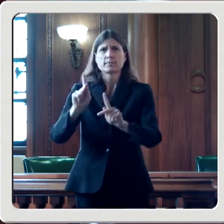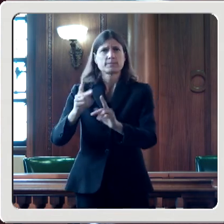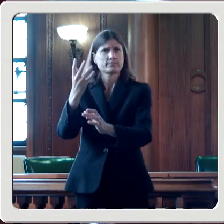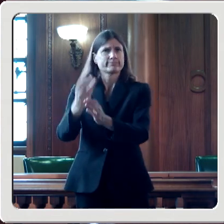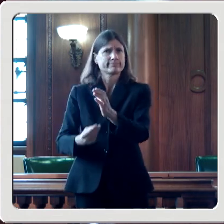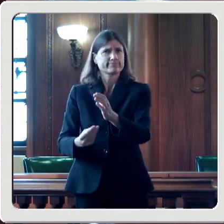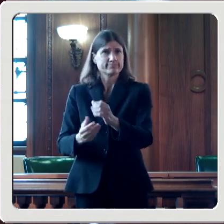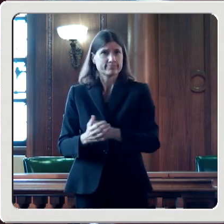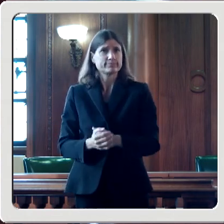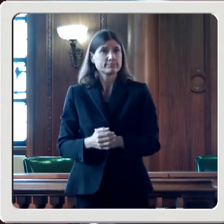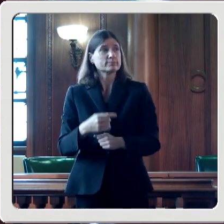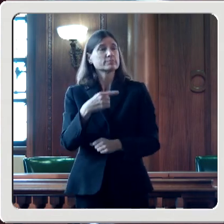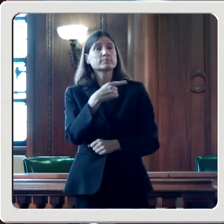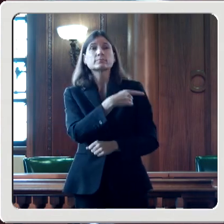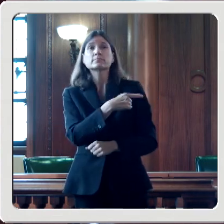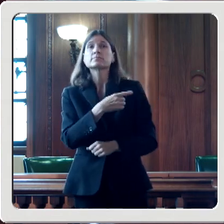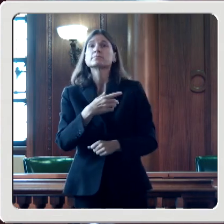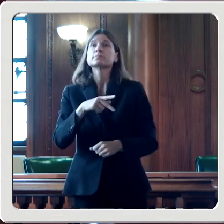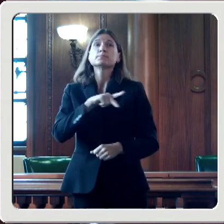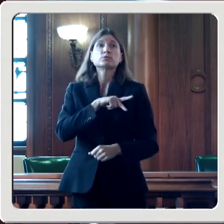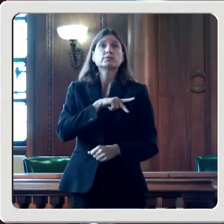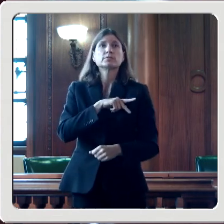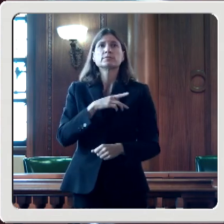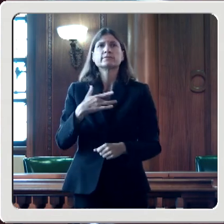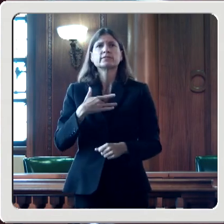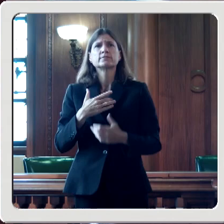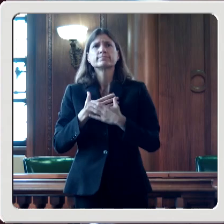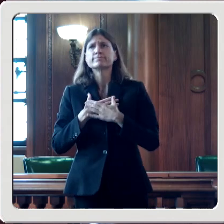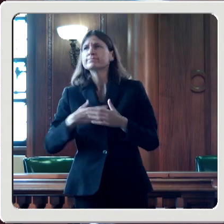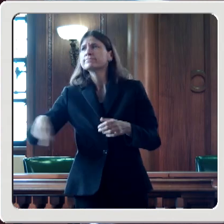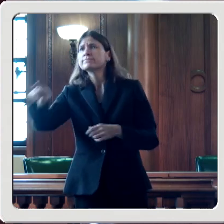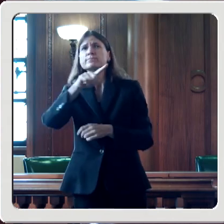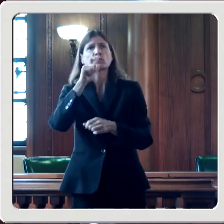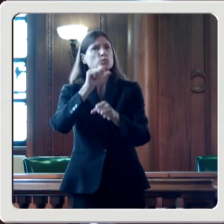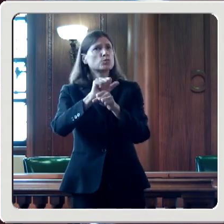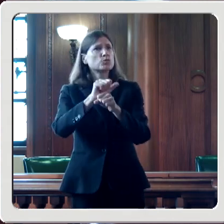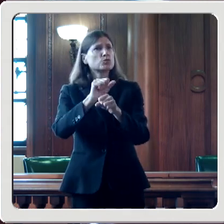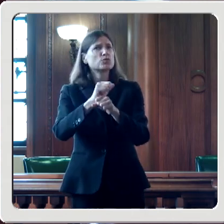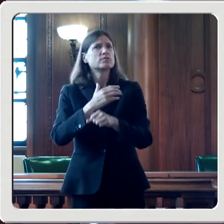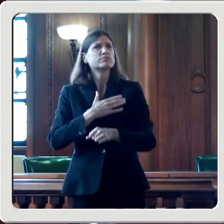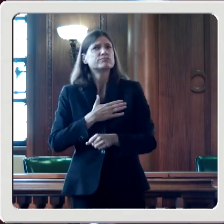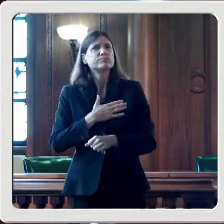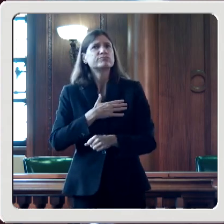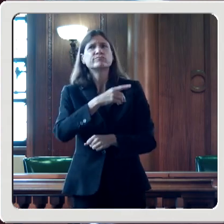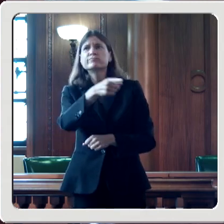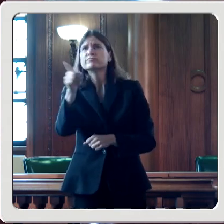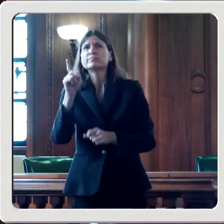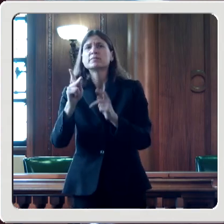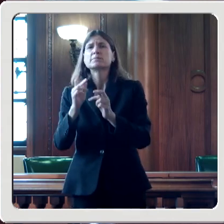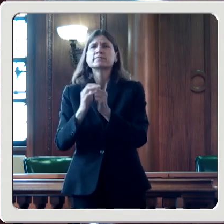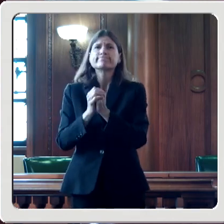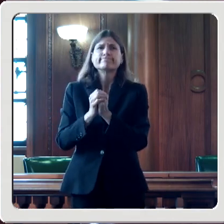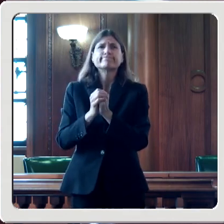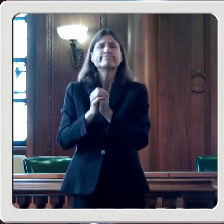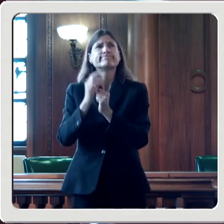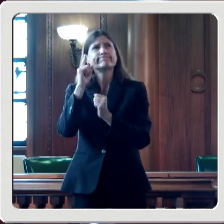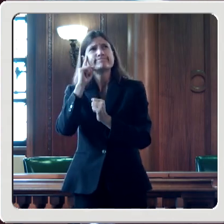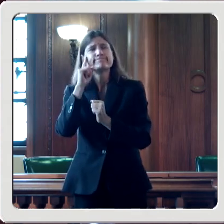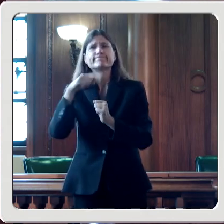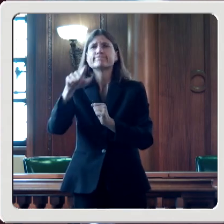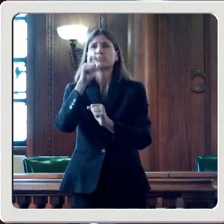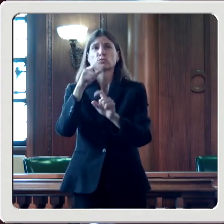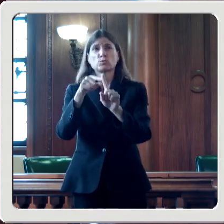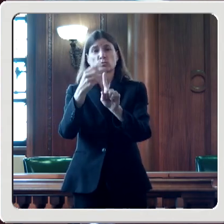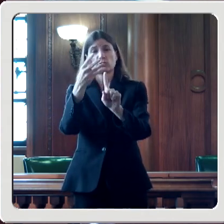my cabinet heads down the rank and file, our deepest sympathy and thoughts and prayers and encouragement to those families that have been